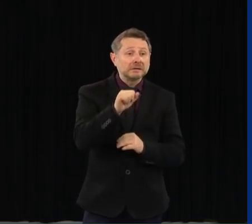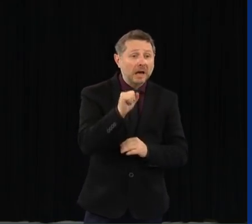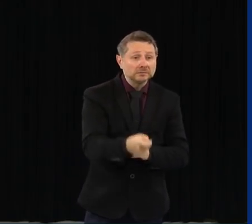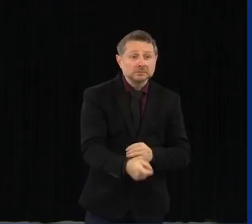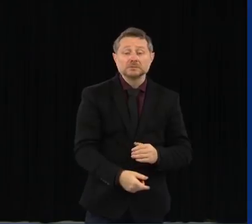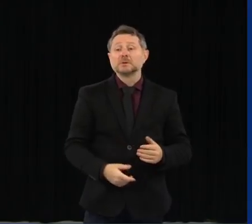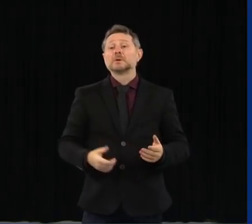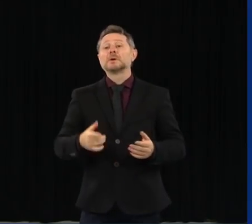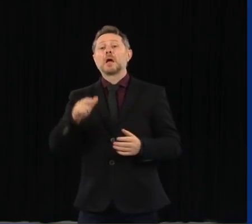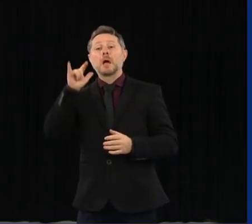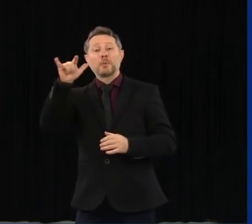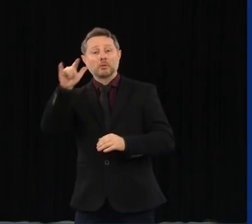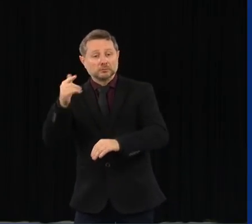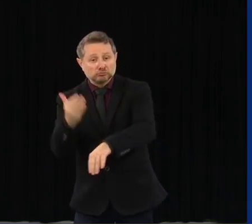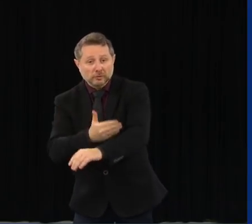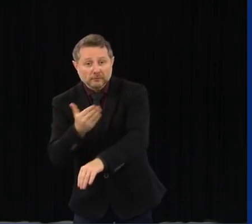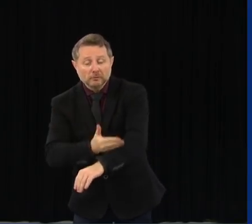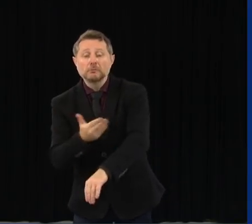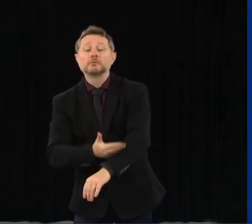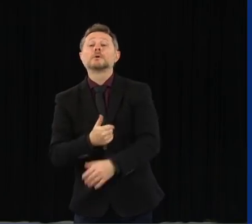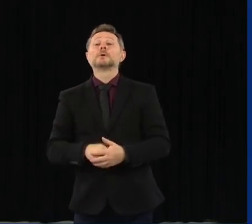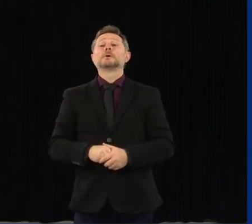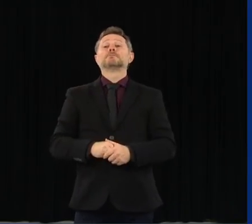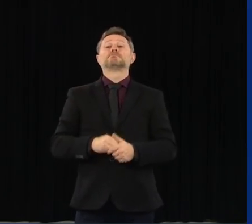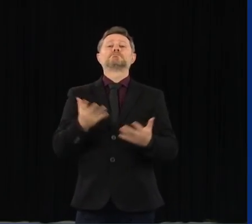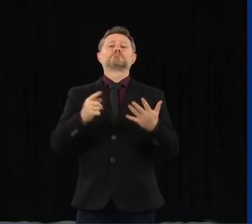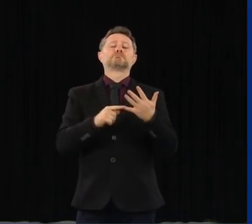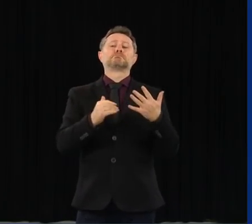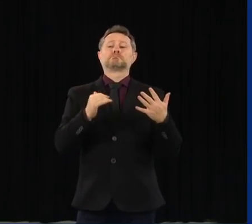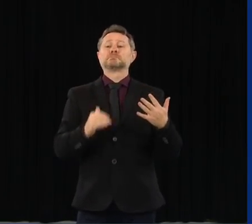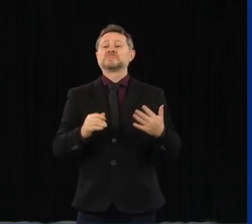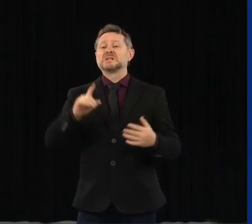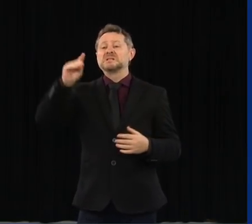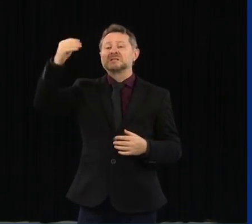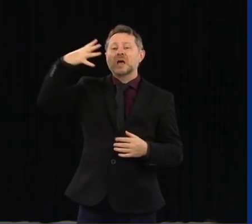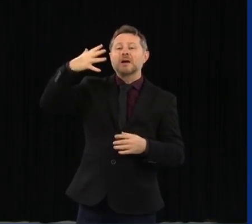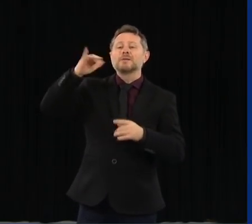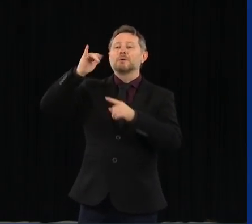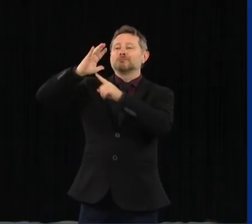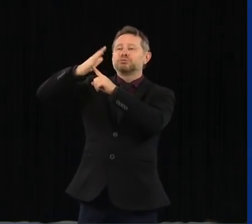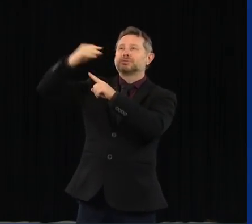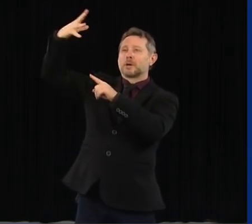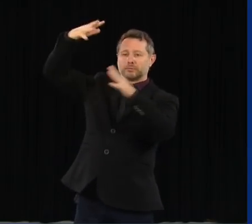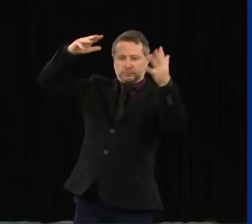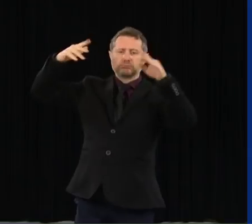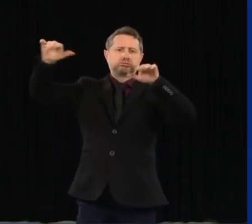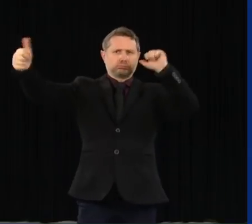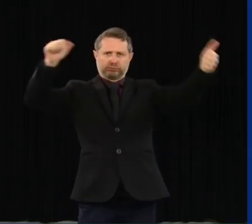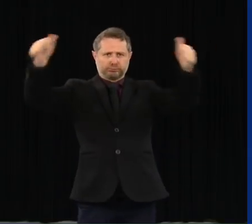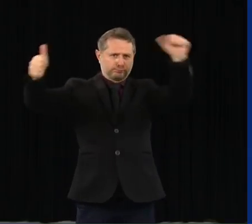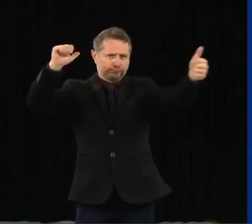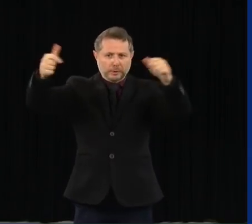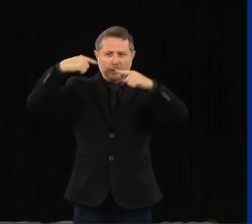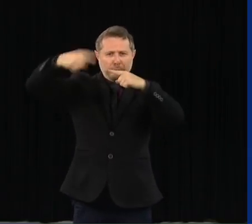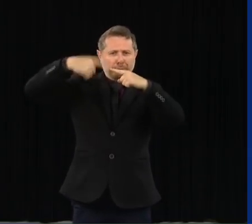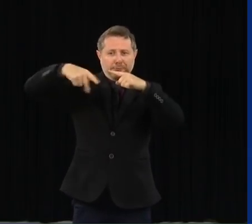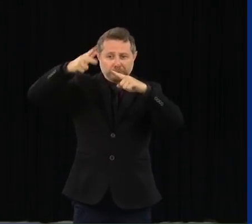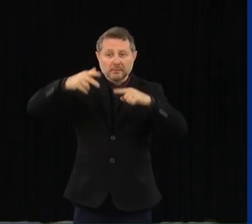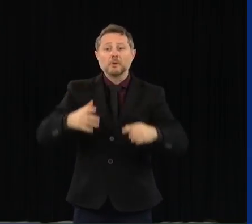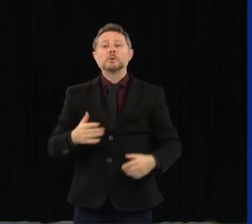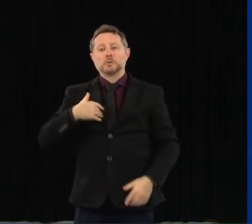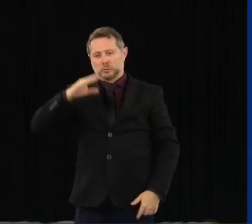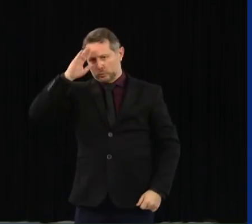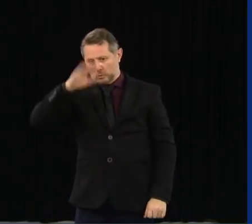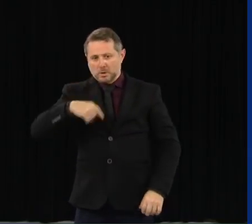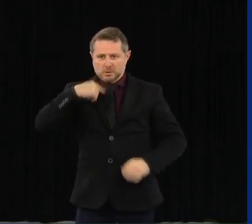construction program, and accessible renewable energy siting. I understand we're all consumed with the